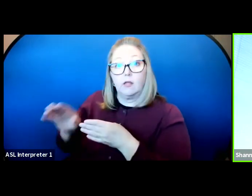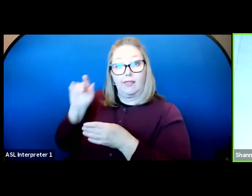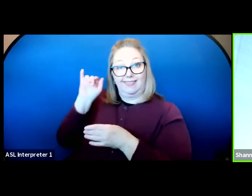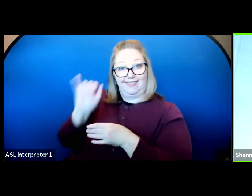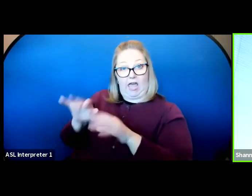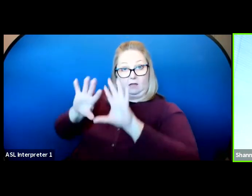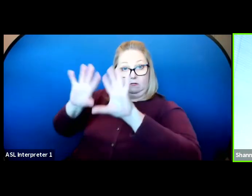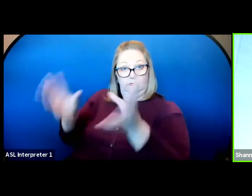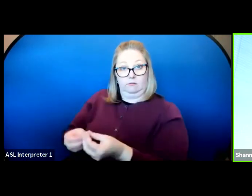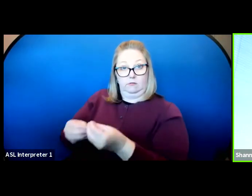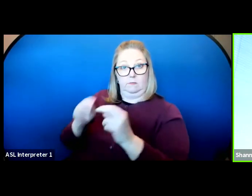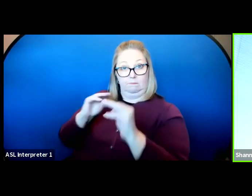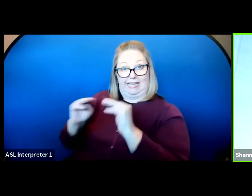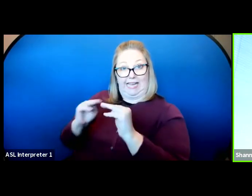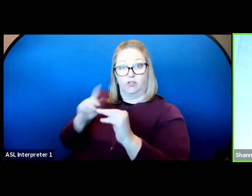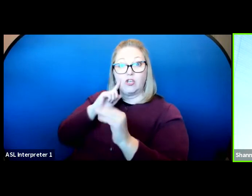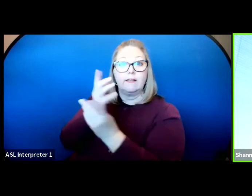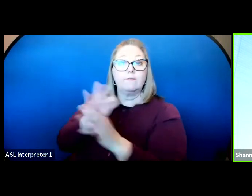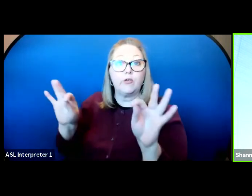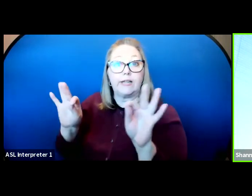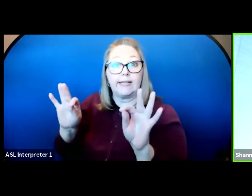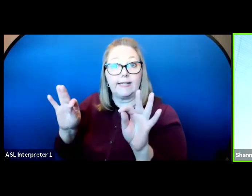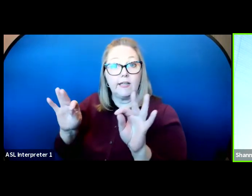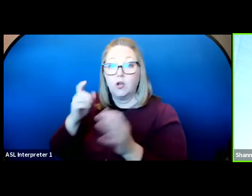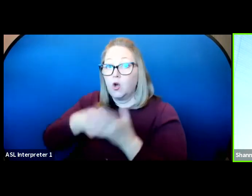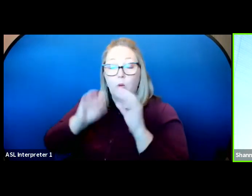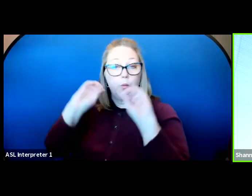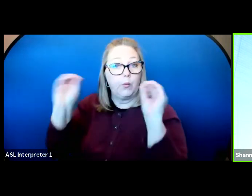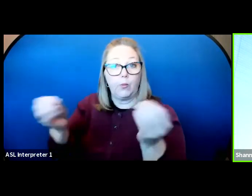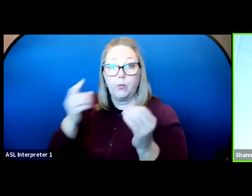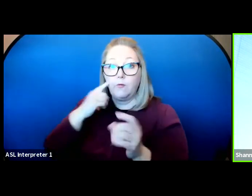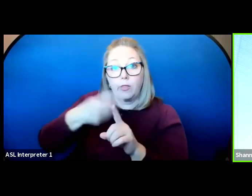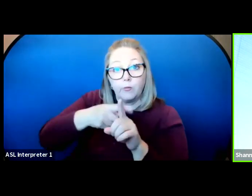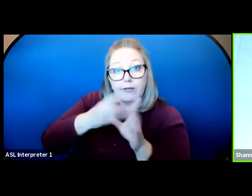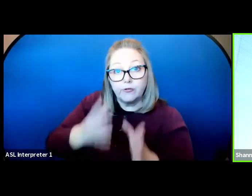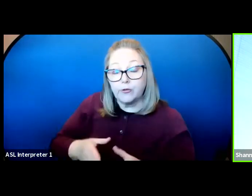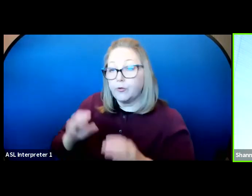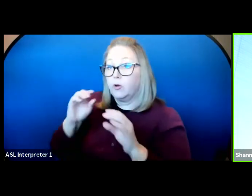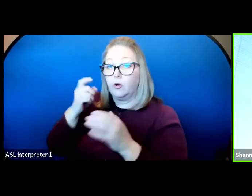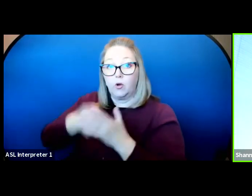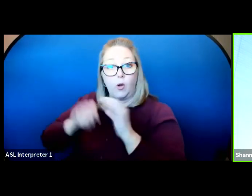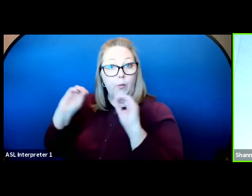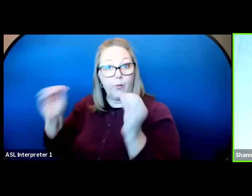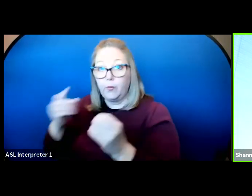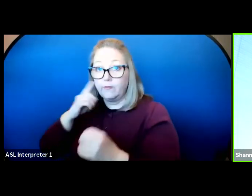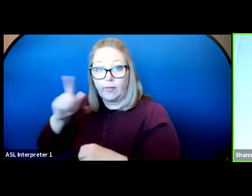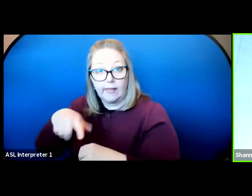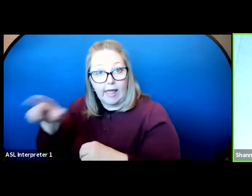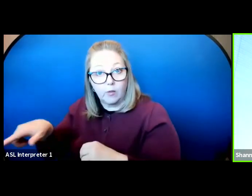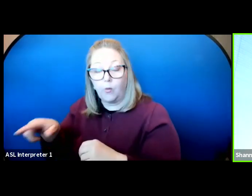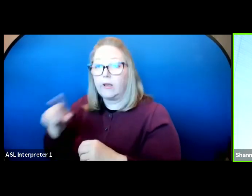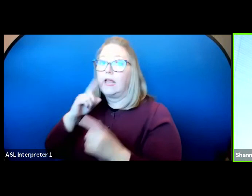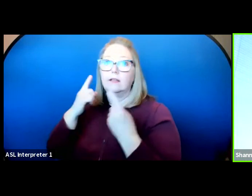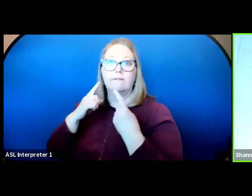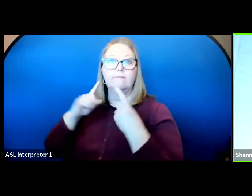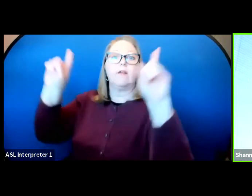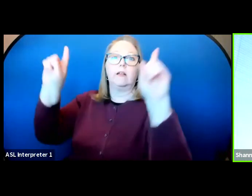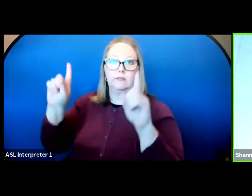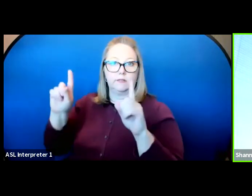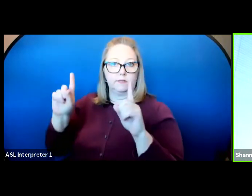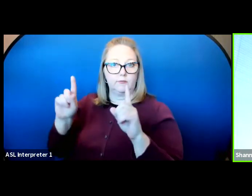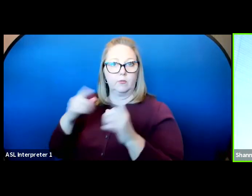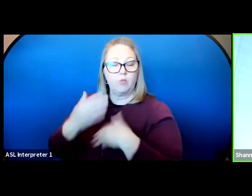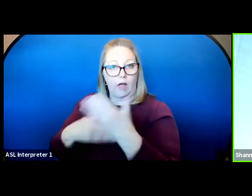it is free. It is free to the tenant, it is free for the landlord, and it is a very effective process that